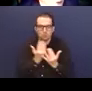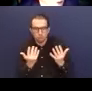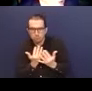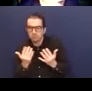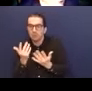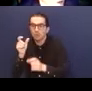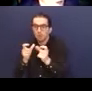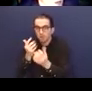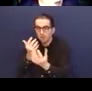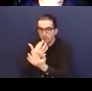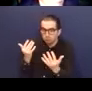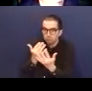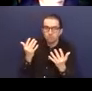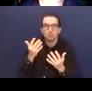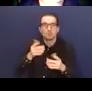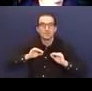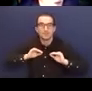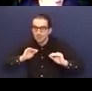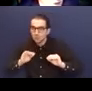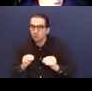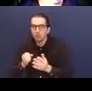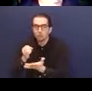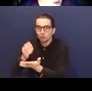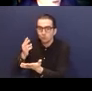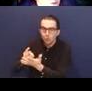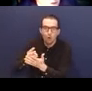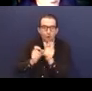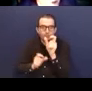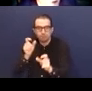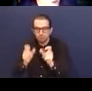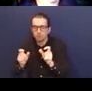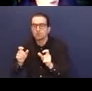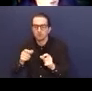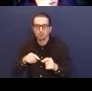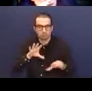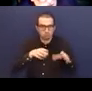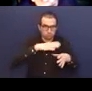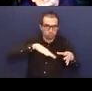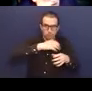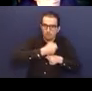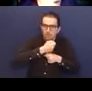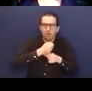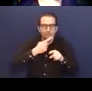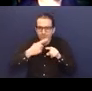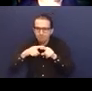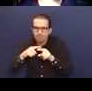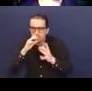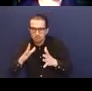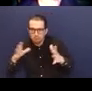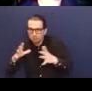is inclusive and responsive by age, sex, disability. So this is going to be a survey rather than an